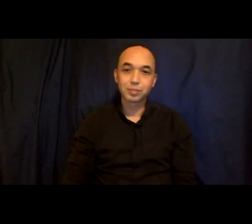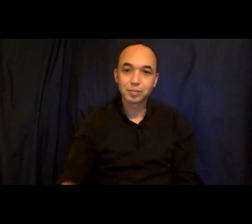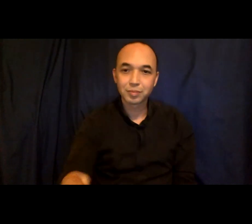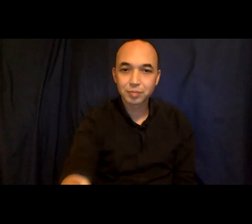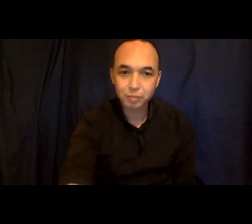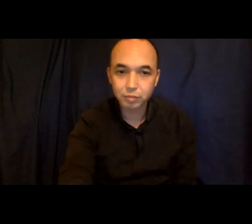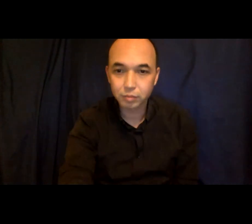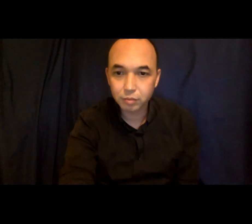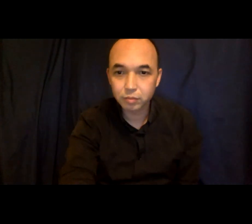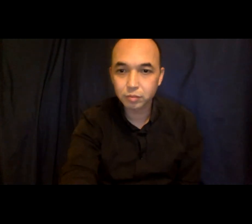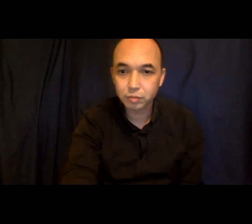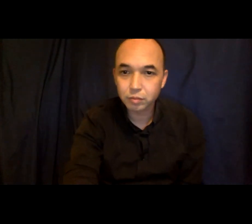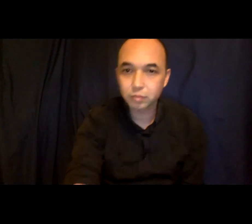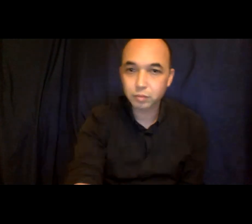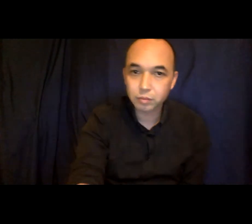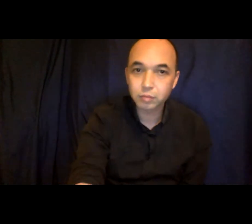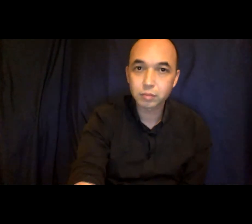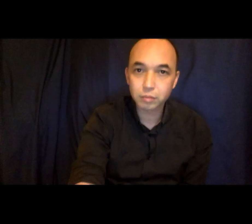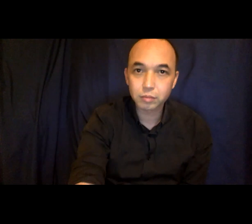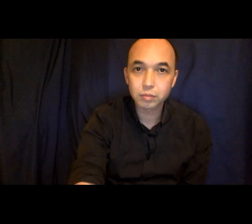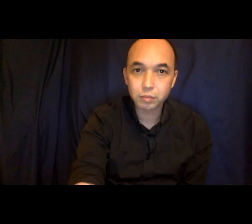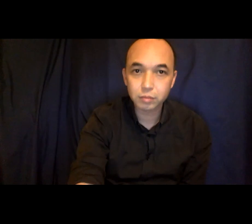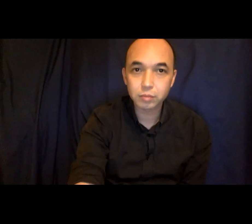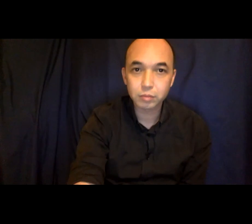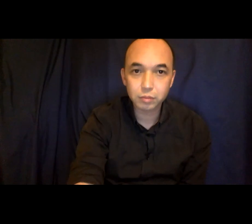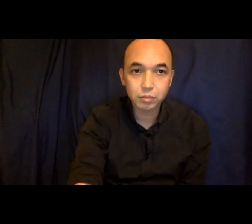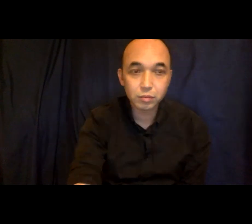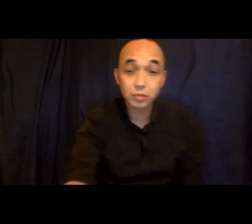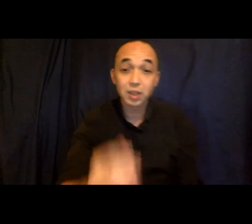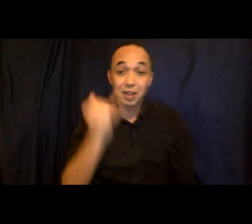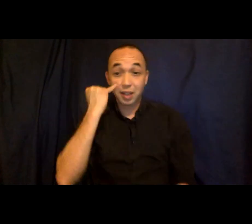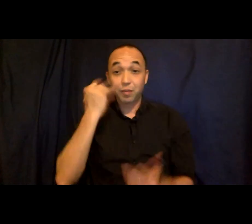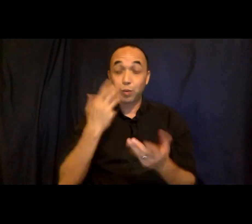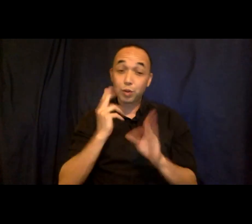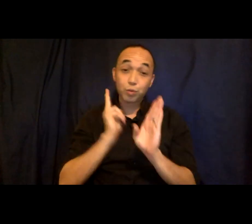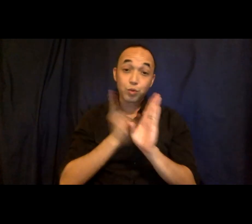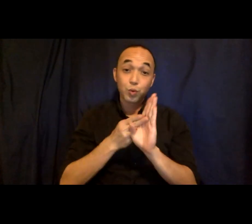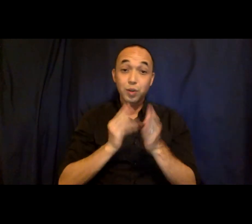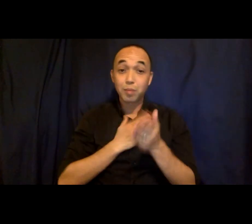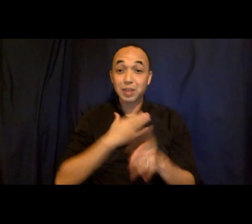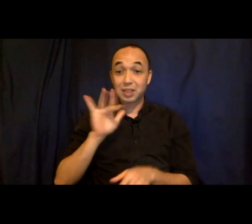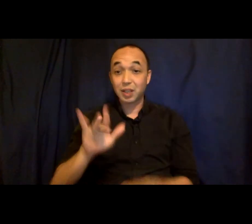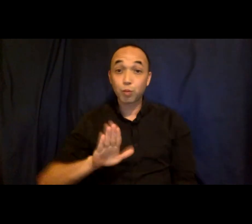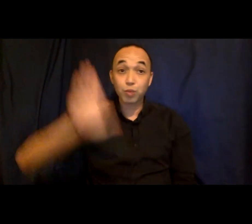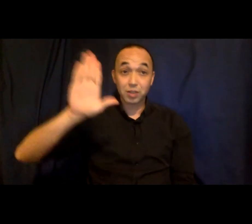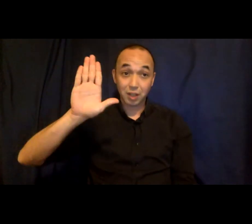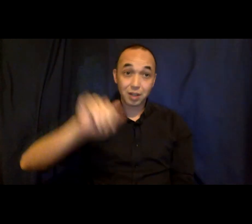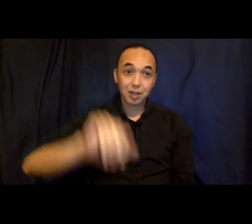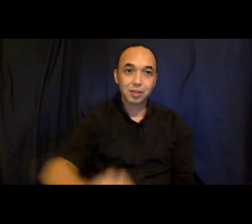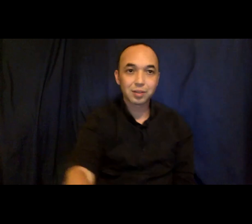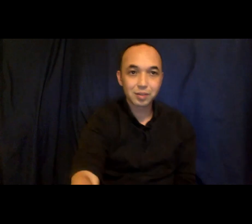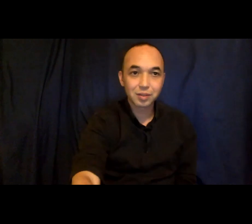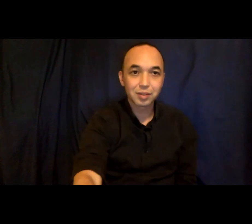Charlie, if anyone's got a raise your question. hand if you'd like to come in and ask questions to the Dread Pirate